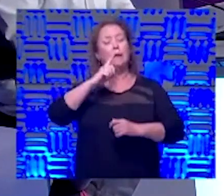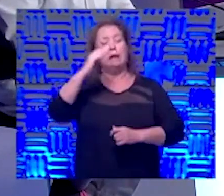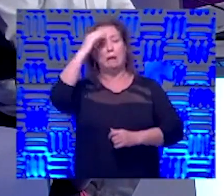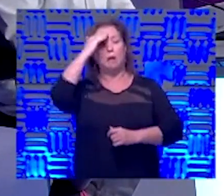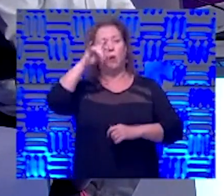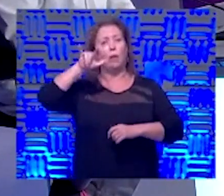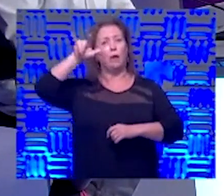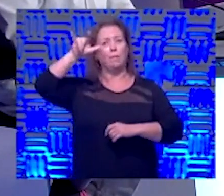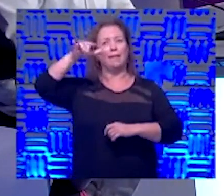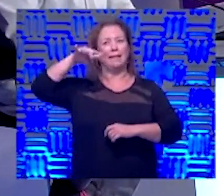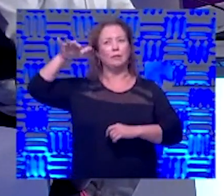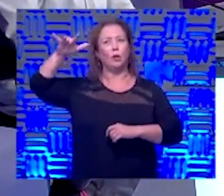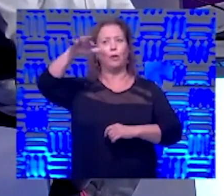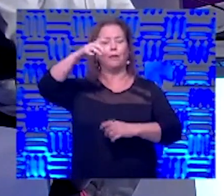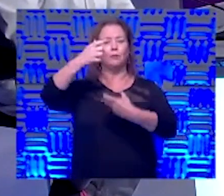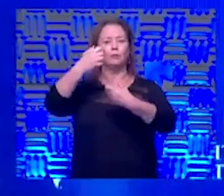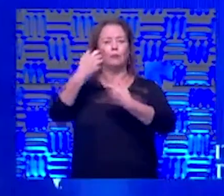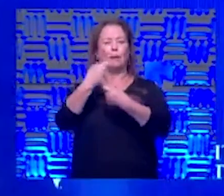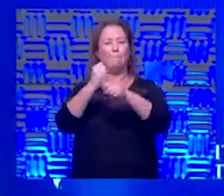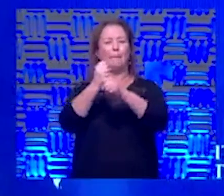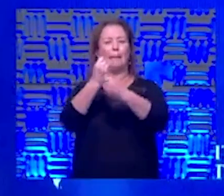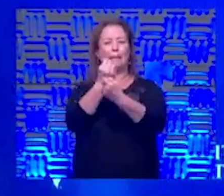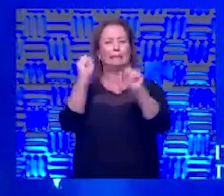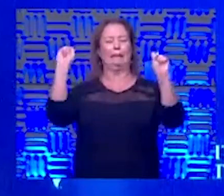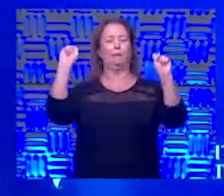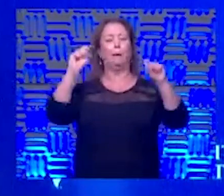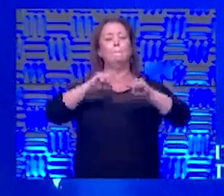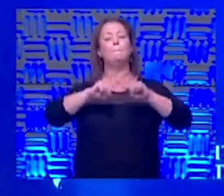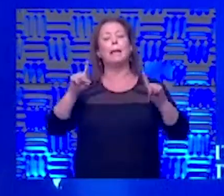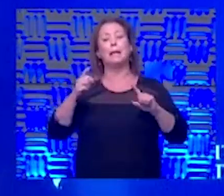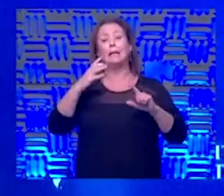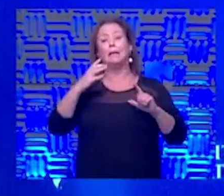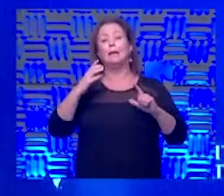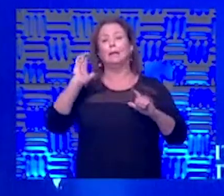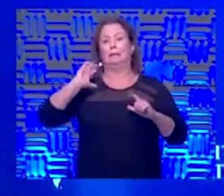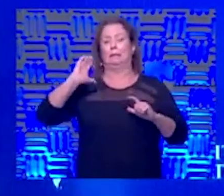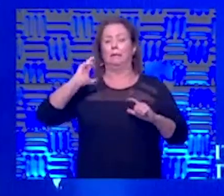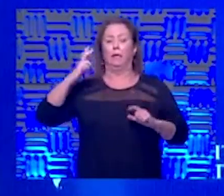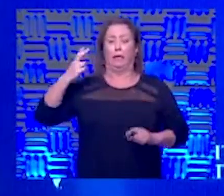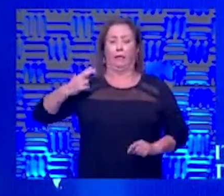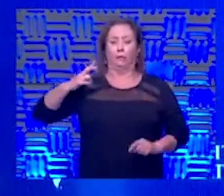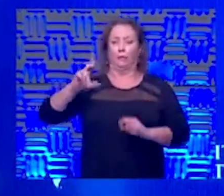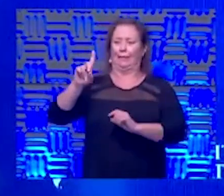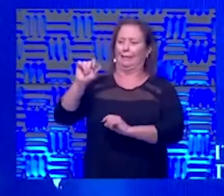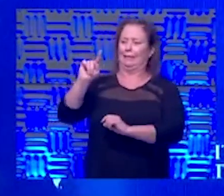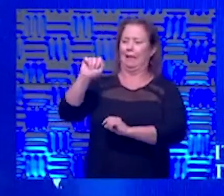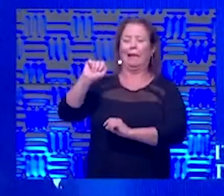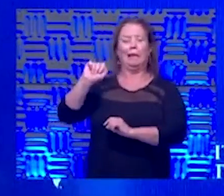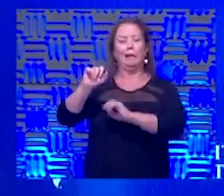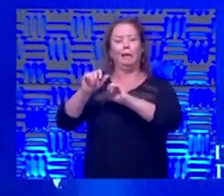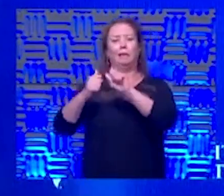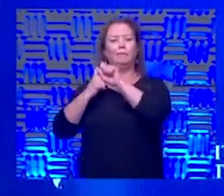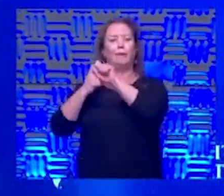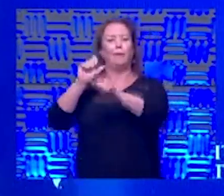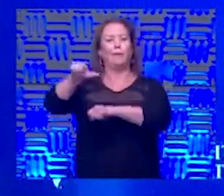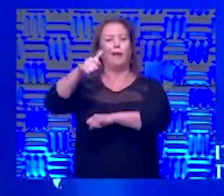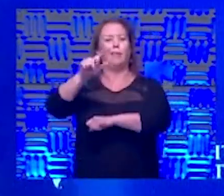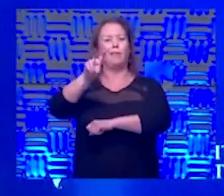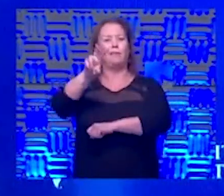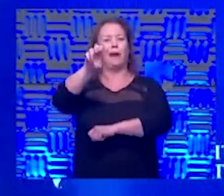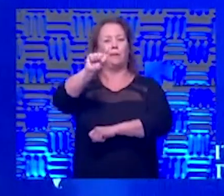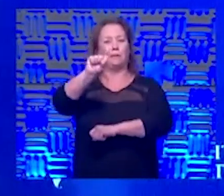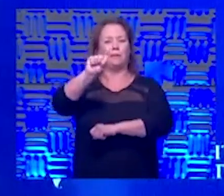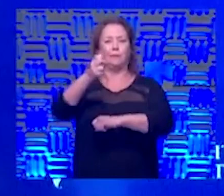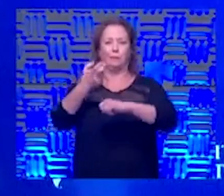the air recirculation much safer. I think that's better. But there's also historical data that we know based on other viral illnesses that there